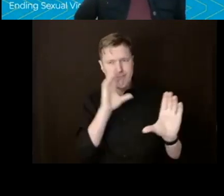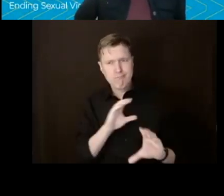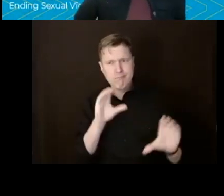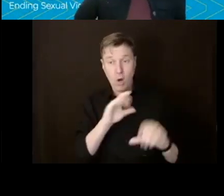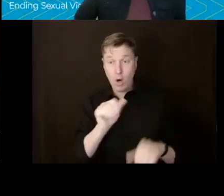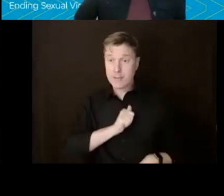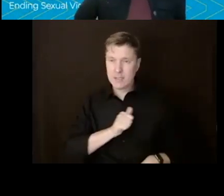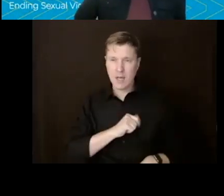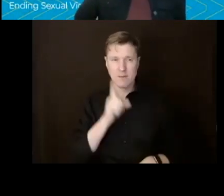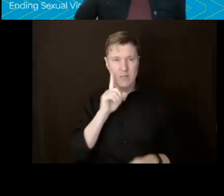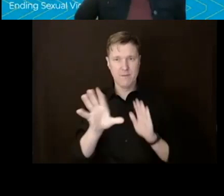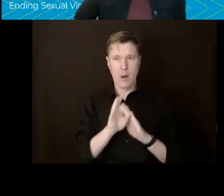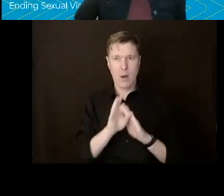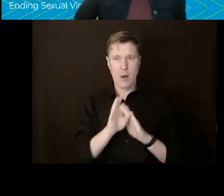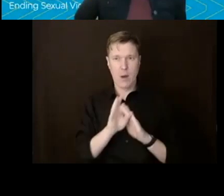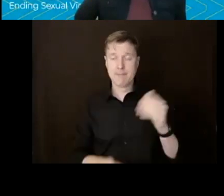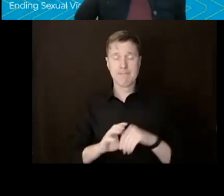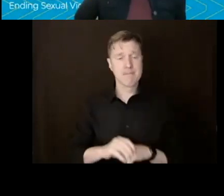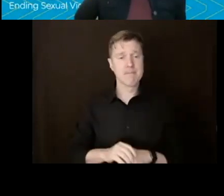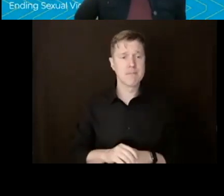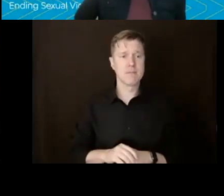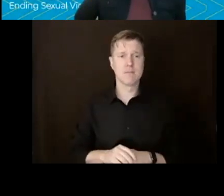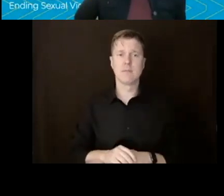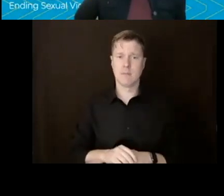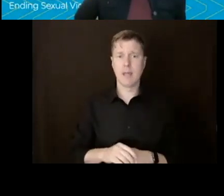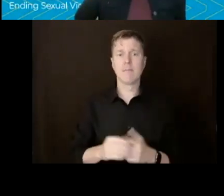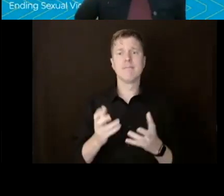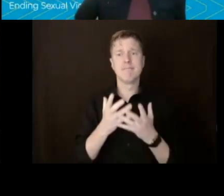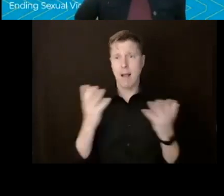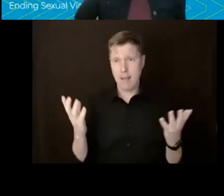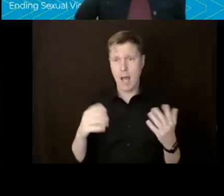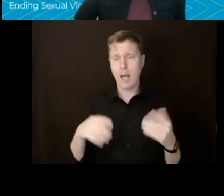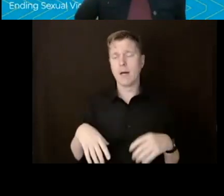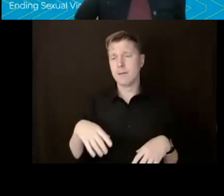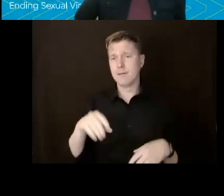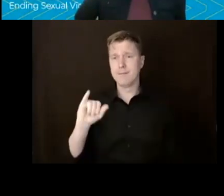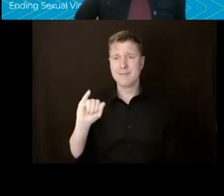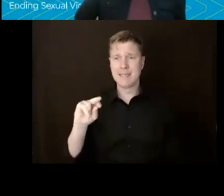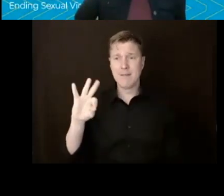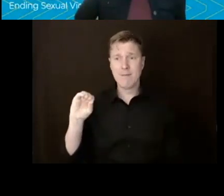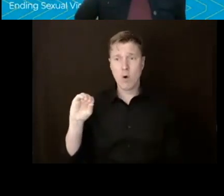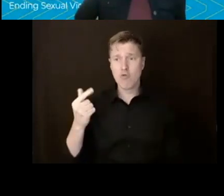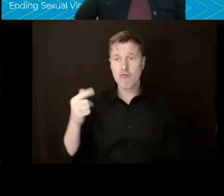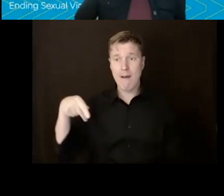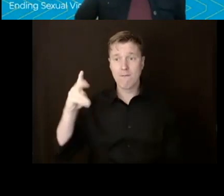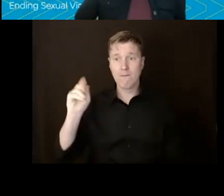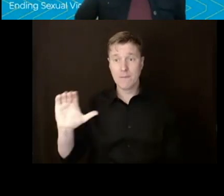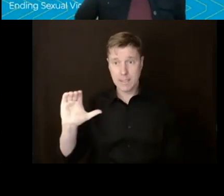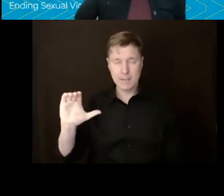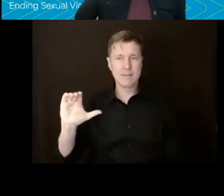right? Similar to you all, we most certainly have seen lots of infographics, some